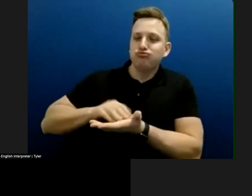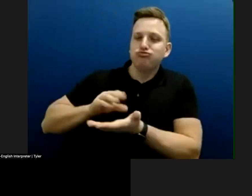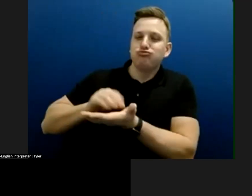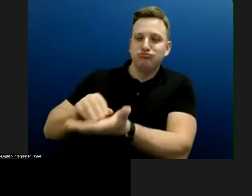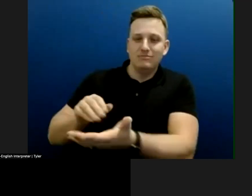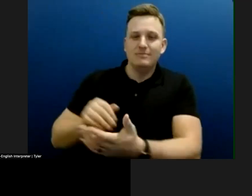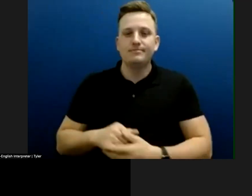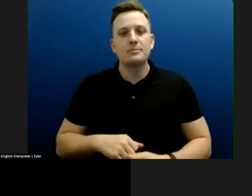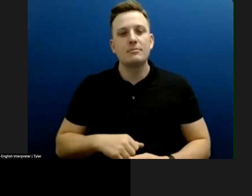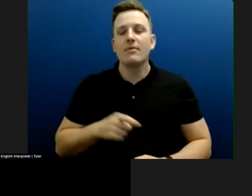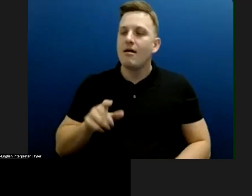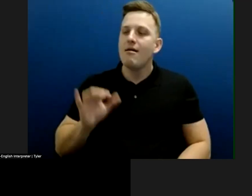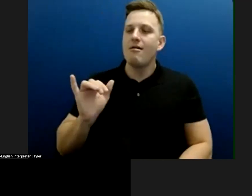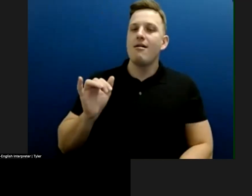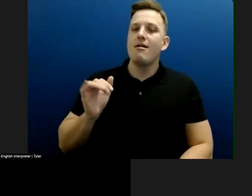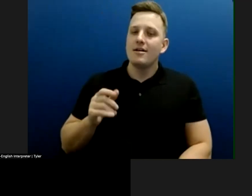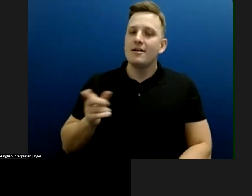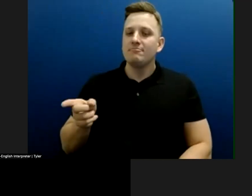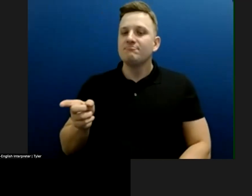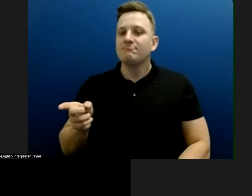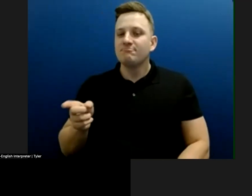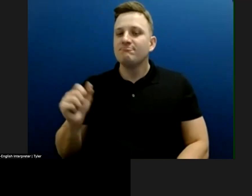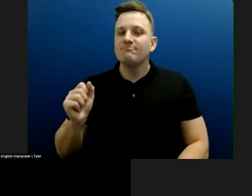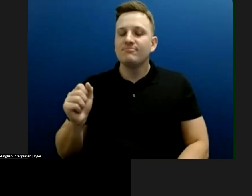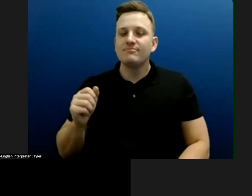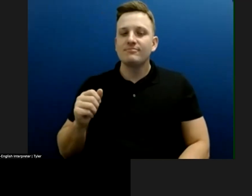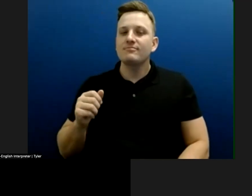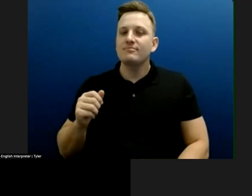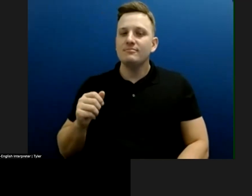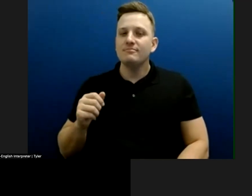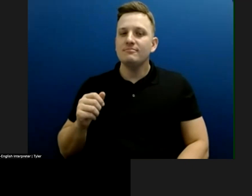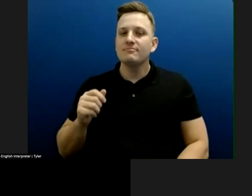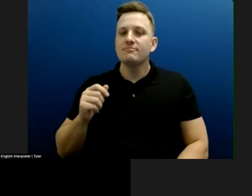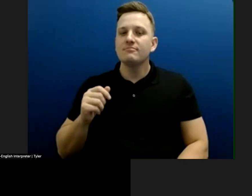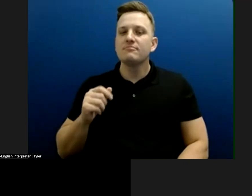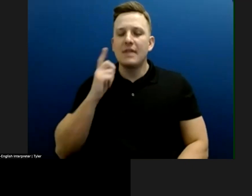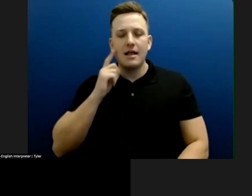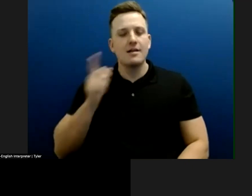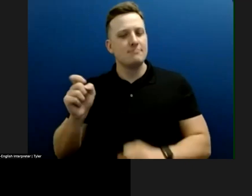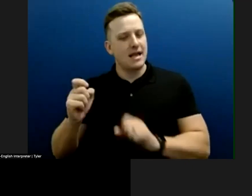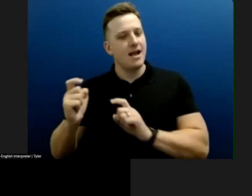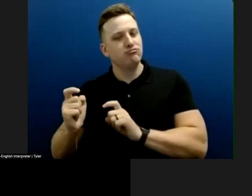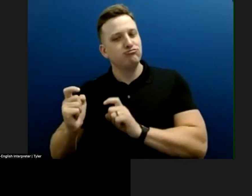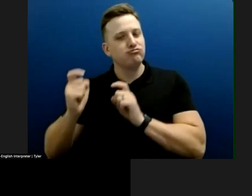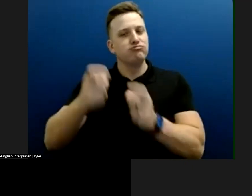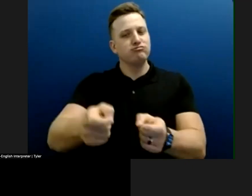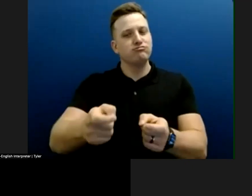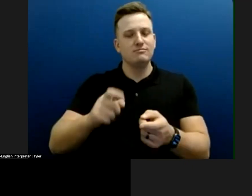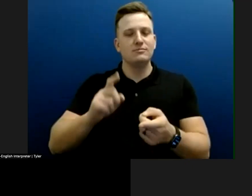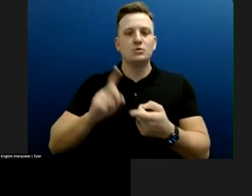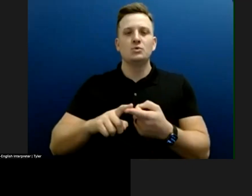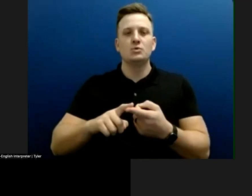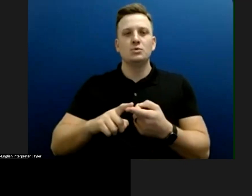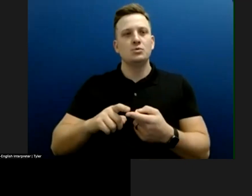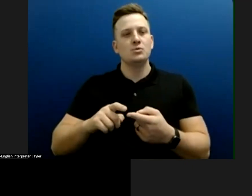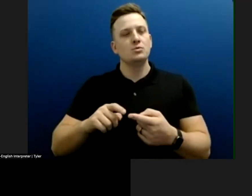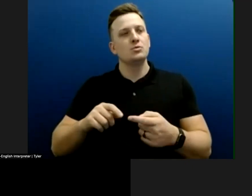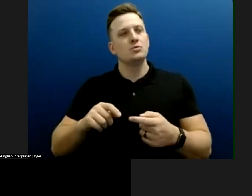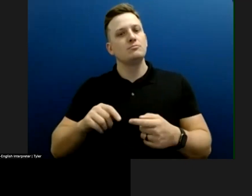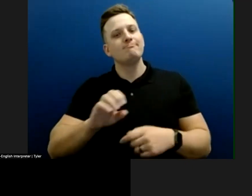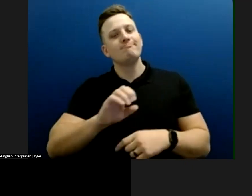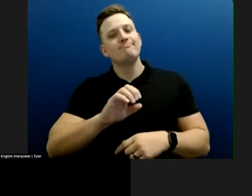an enormous contribution to make to the thinking of colleagues and